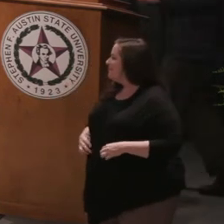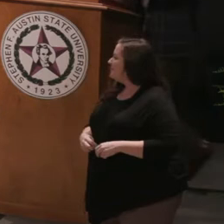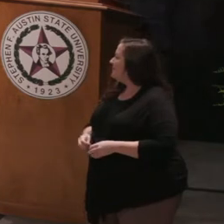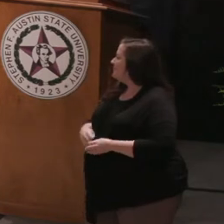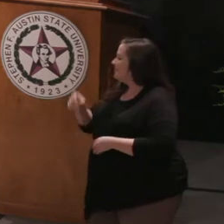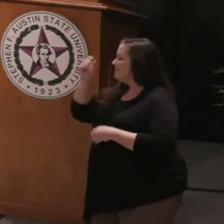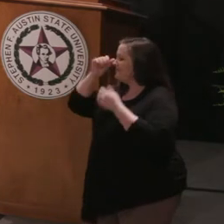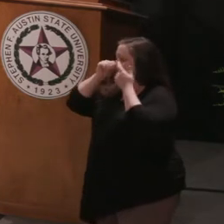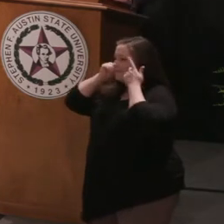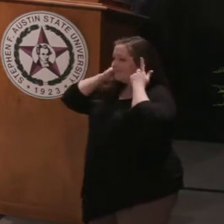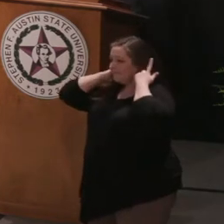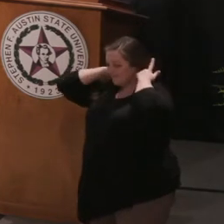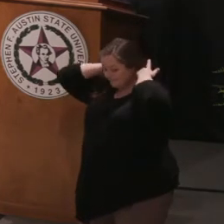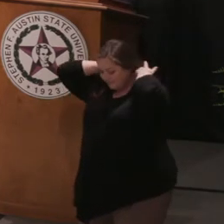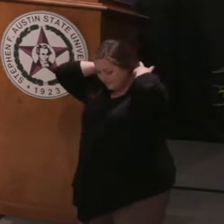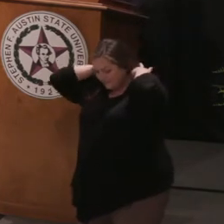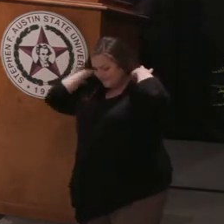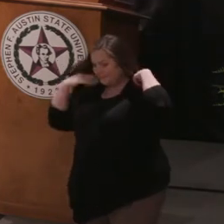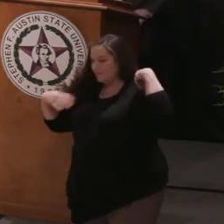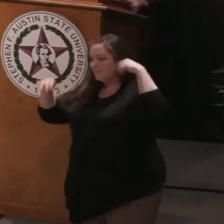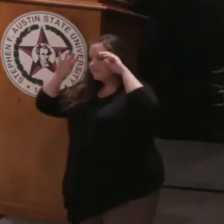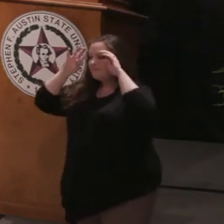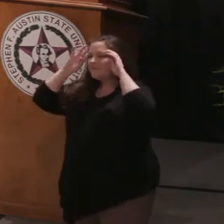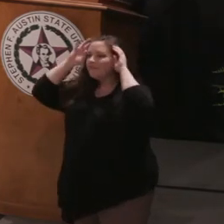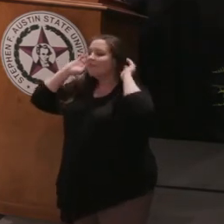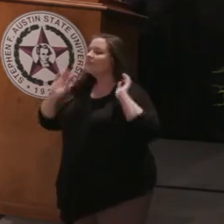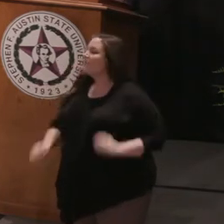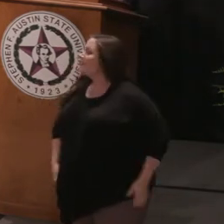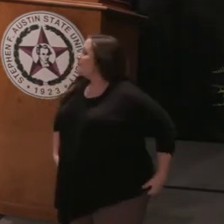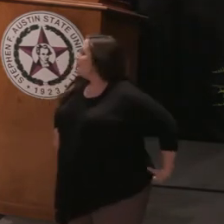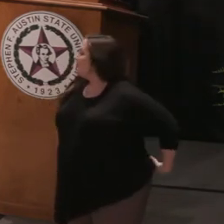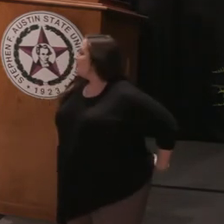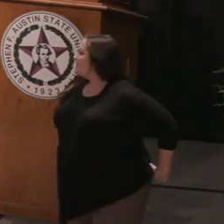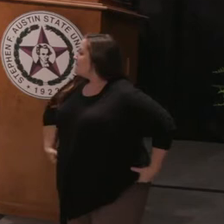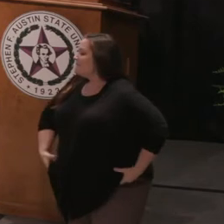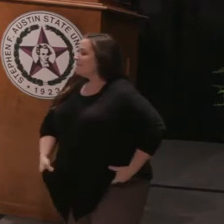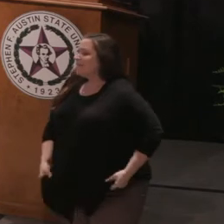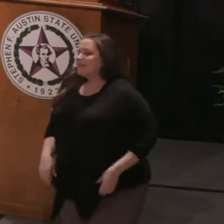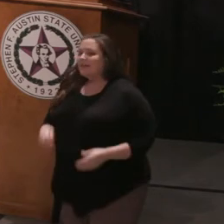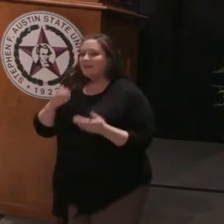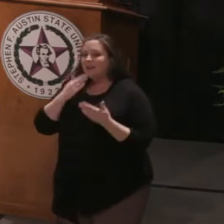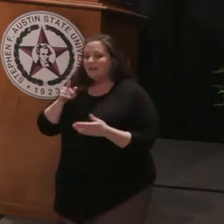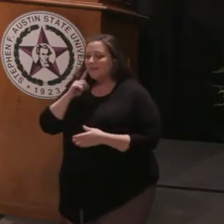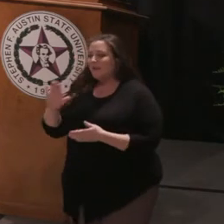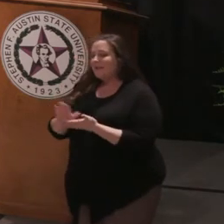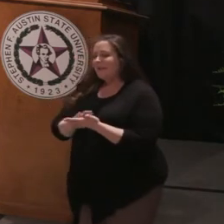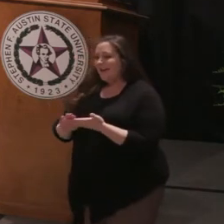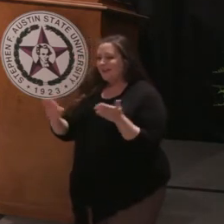Dr. Hendricks. All right. Thank you, Travis. Is this me? Yes. You're good. Thank you for the kind